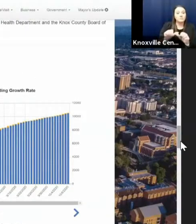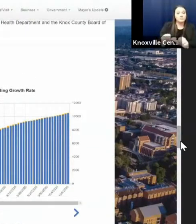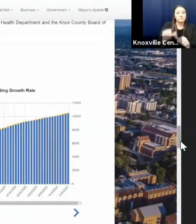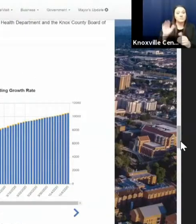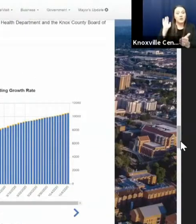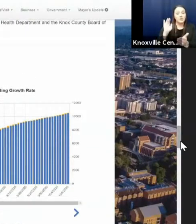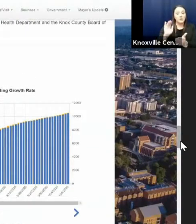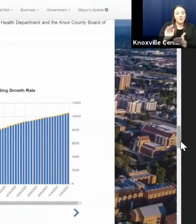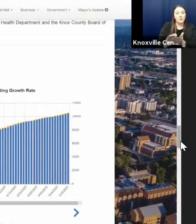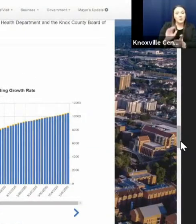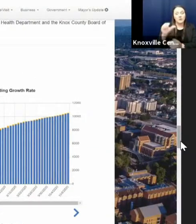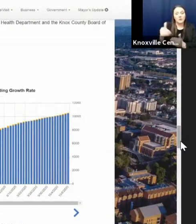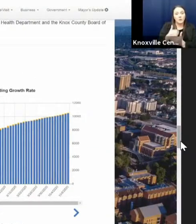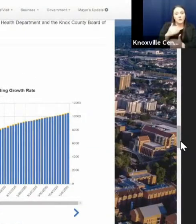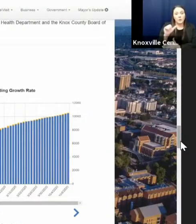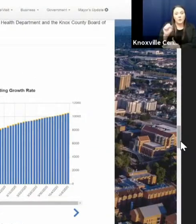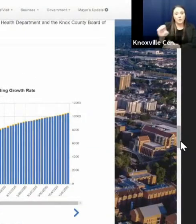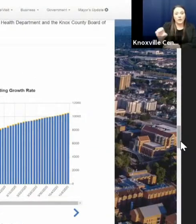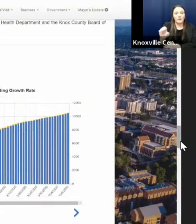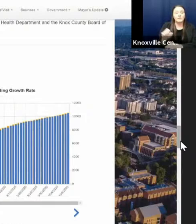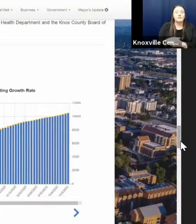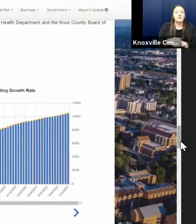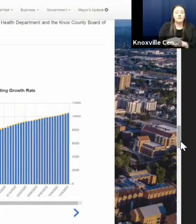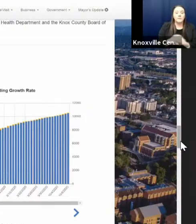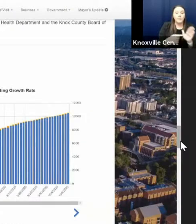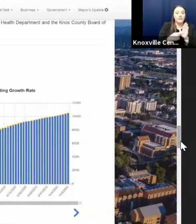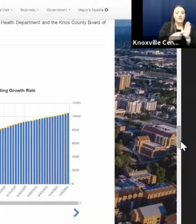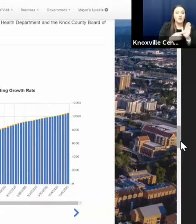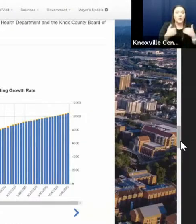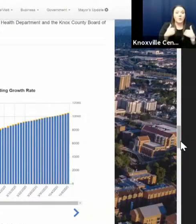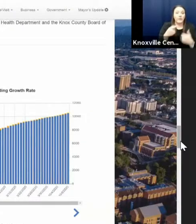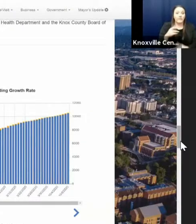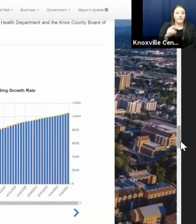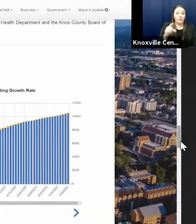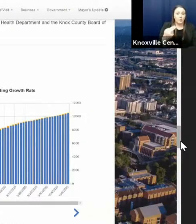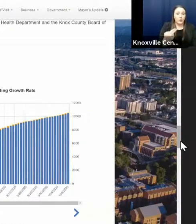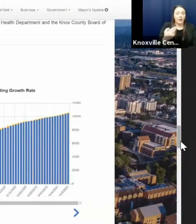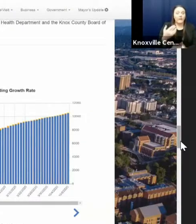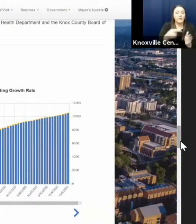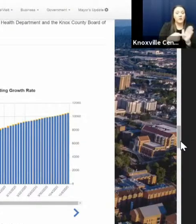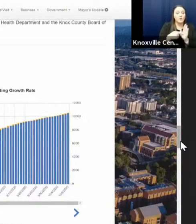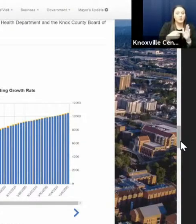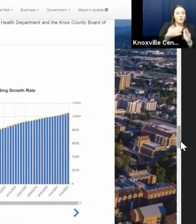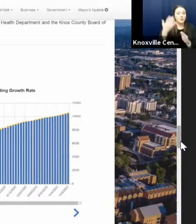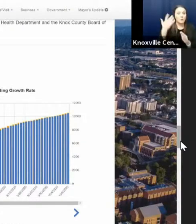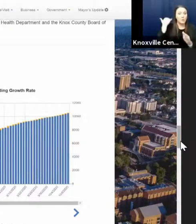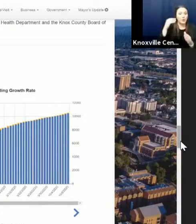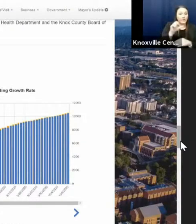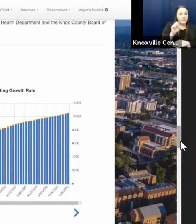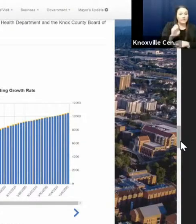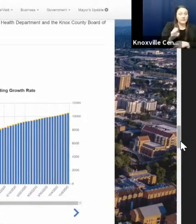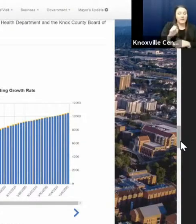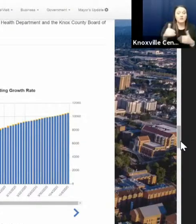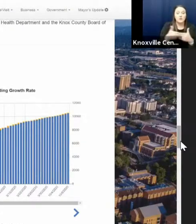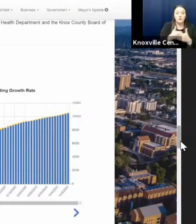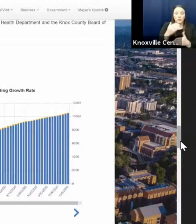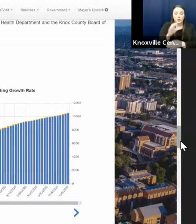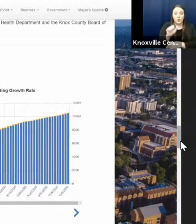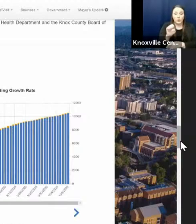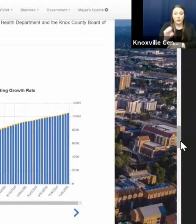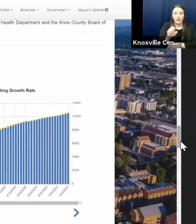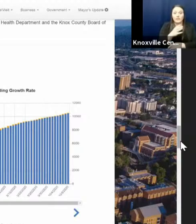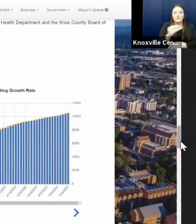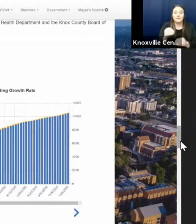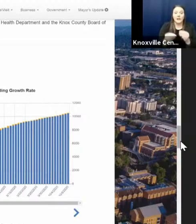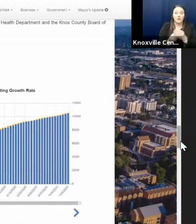14 days. To illustrate this benchmark, we have a bar graph that shows previous cases, new cases, and growth rate over time. During